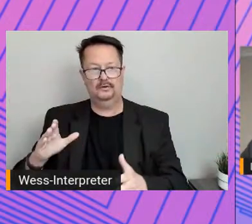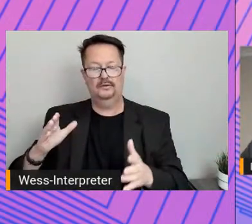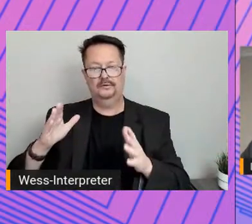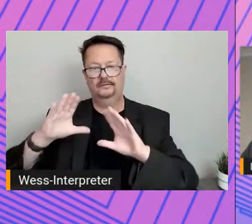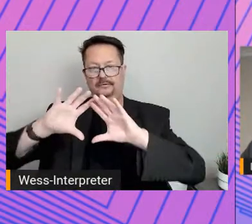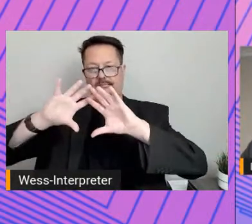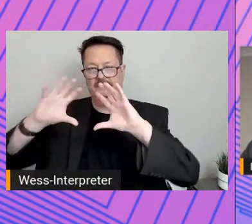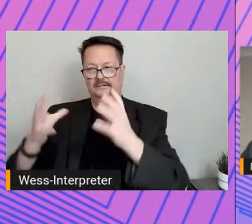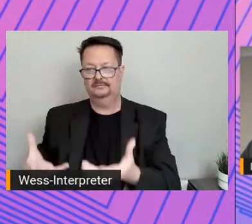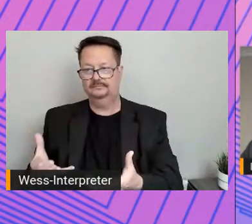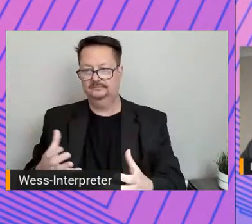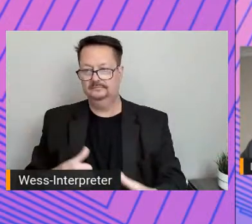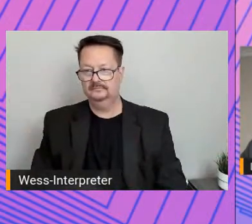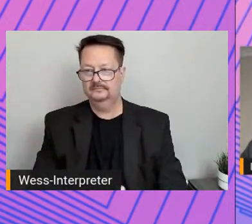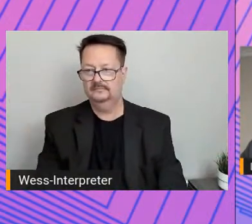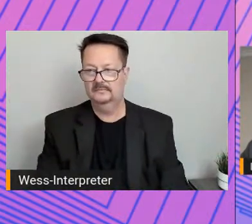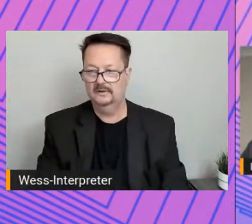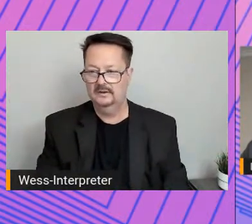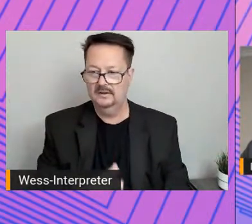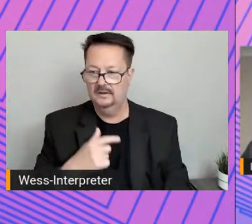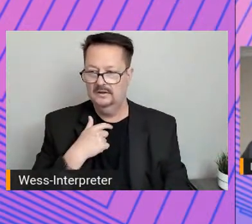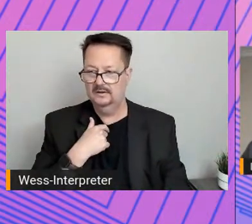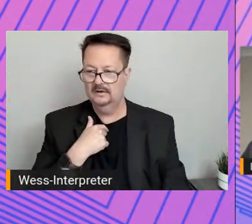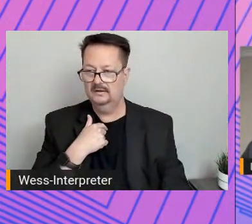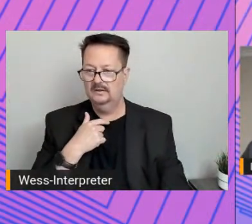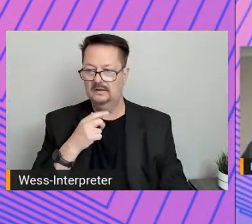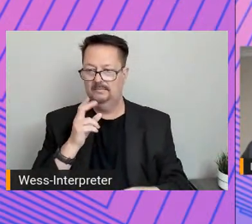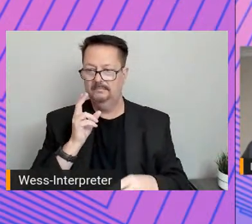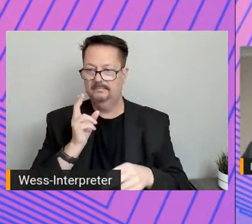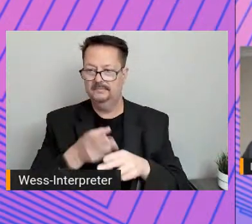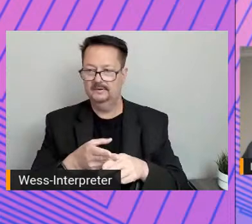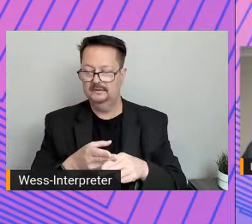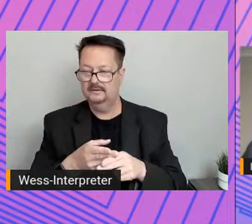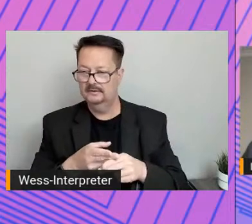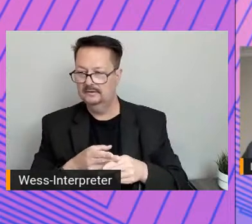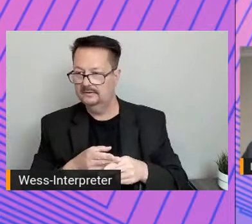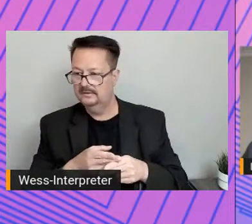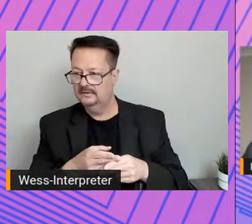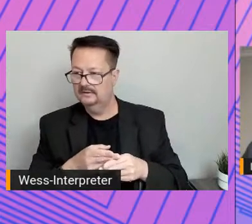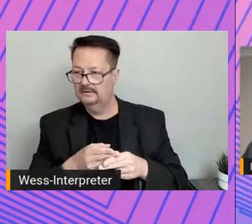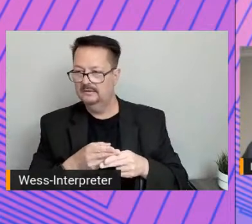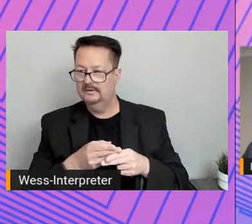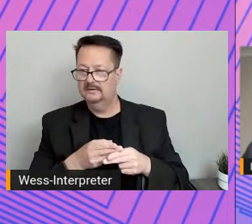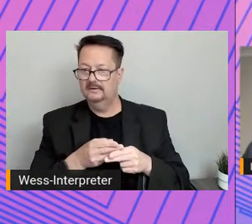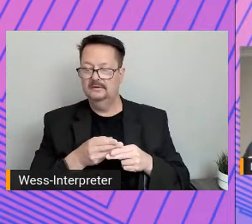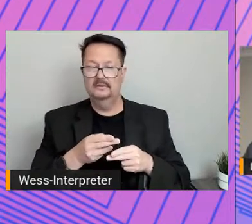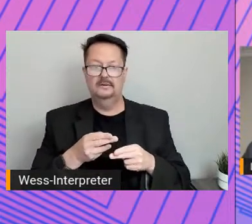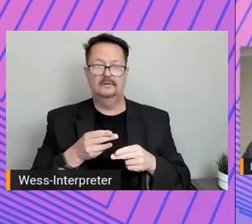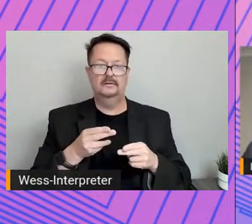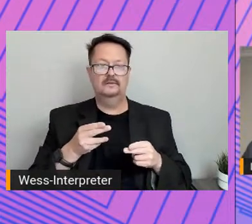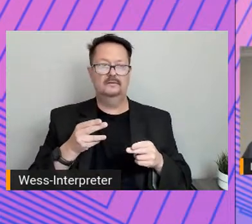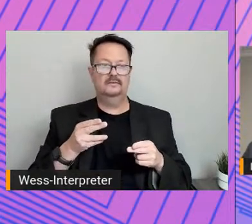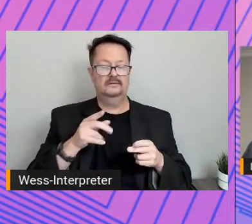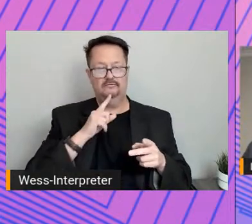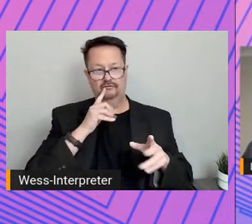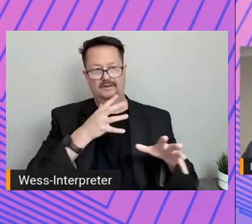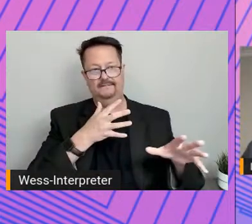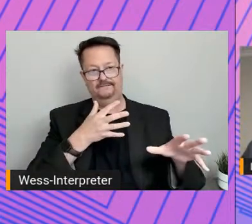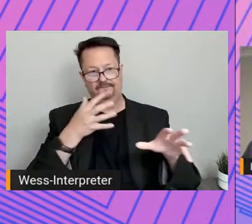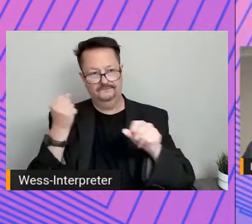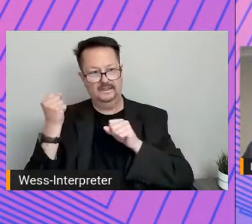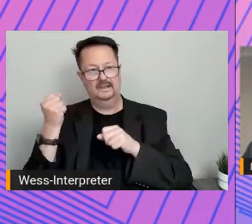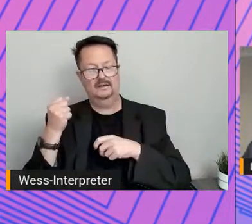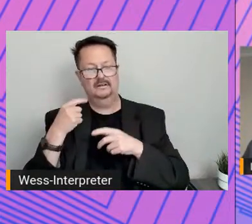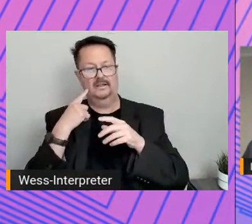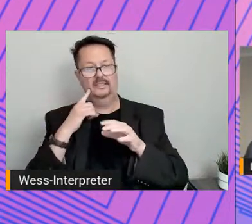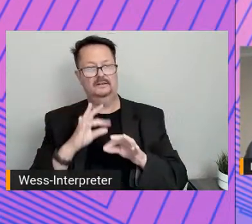so, as I mentioned, the Kubernetes security plane is very vast. And I think it's very important to start off with